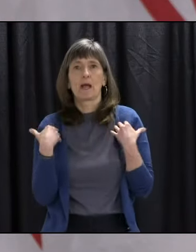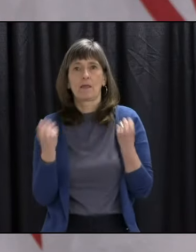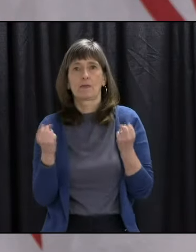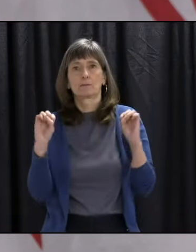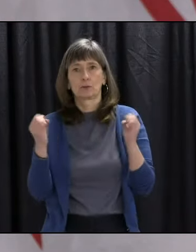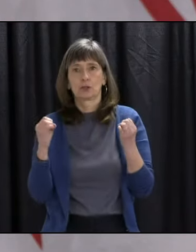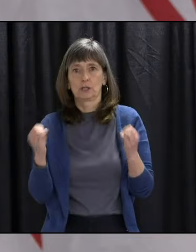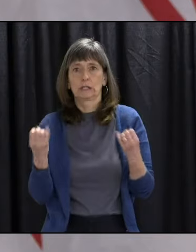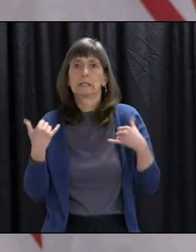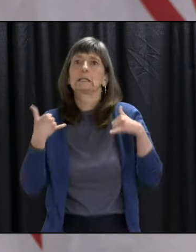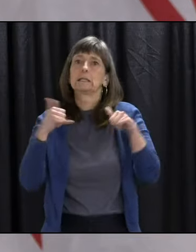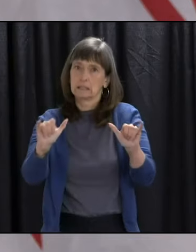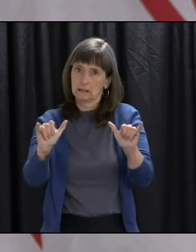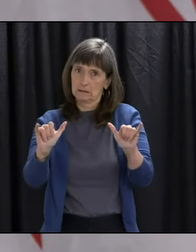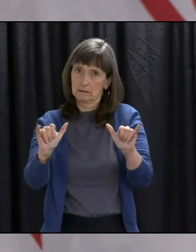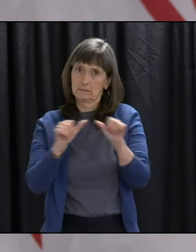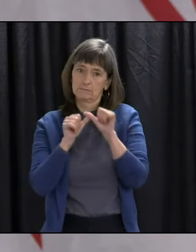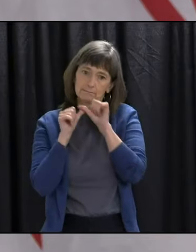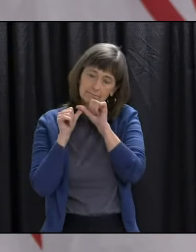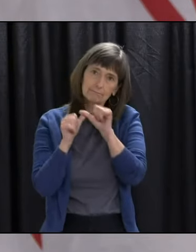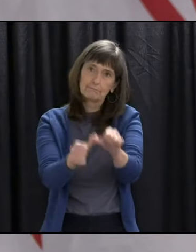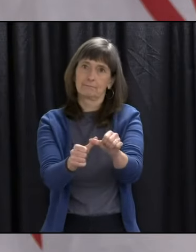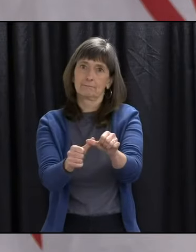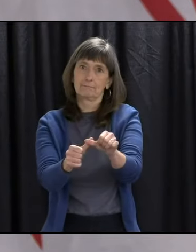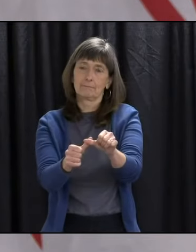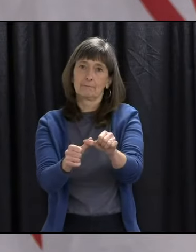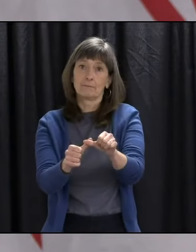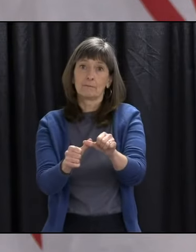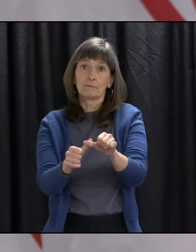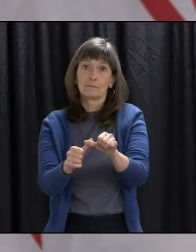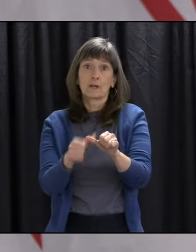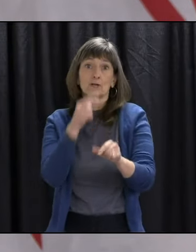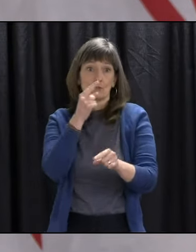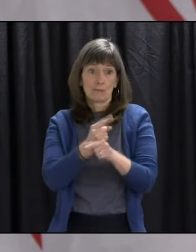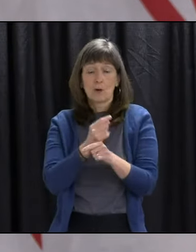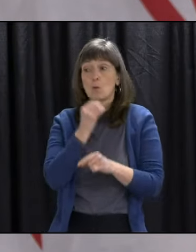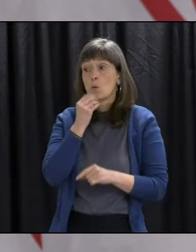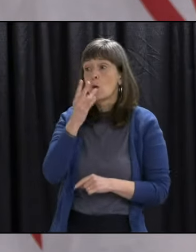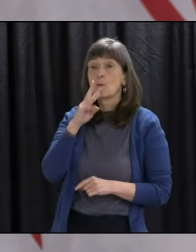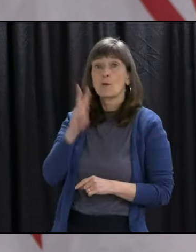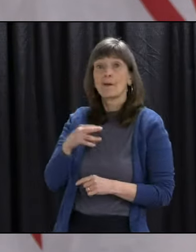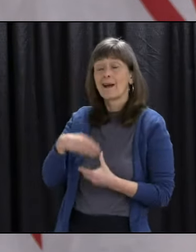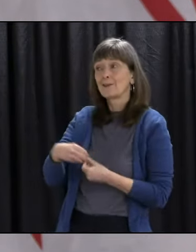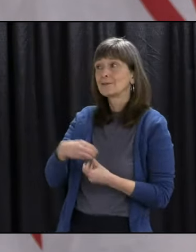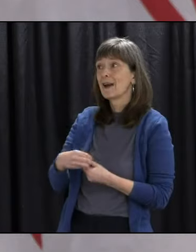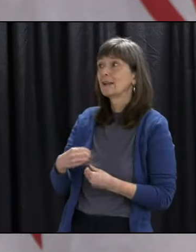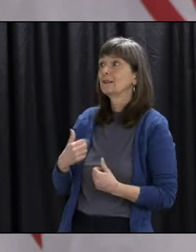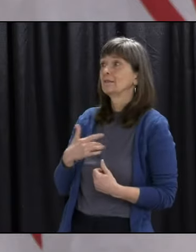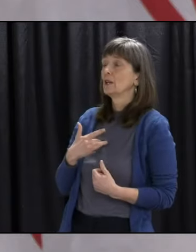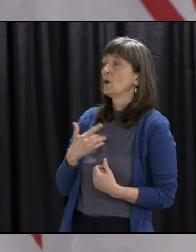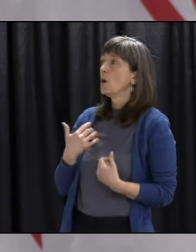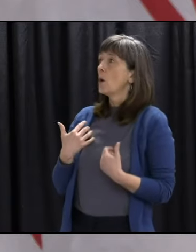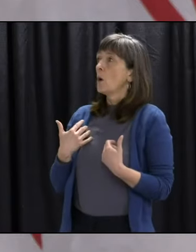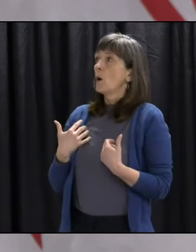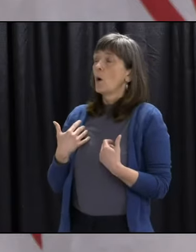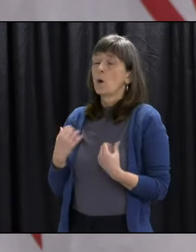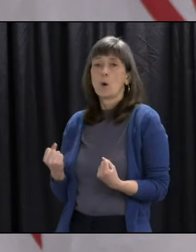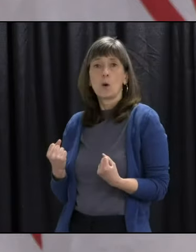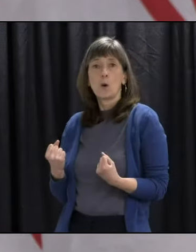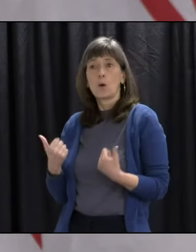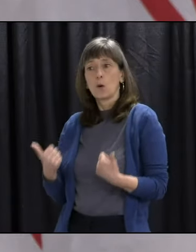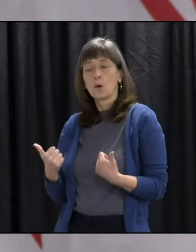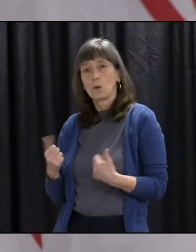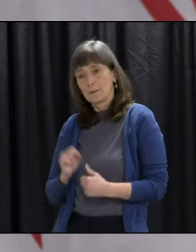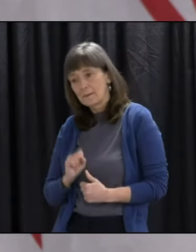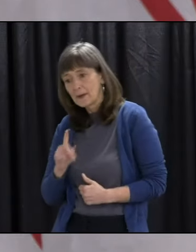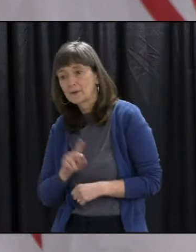not let these results or the warmer weather, as Dr. Fitzgerald just said, lead you to believe that we're heading back